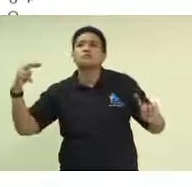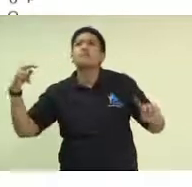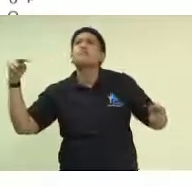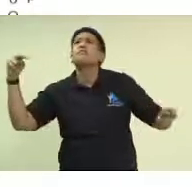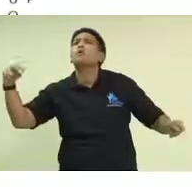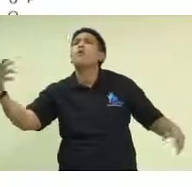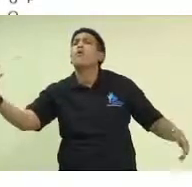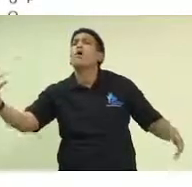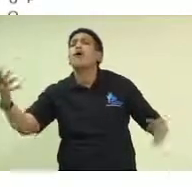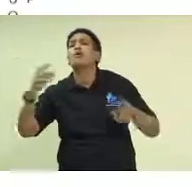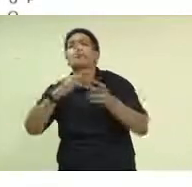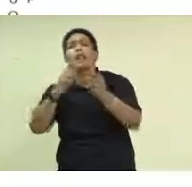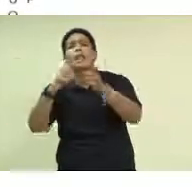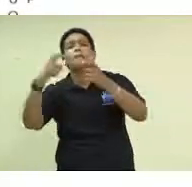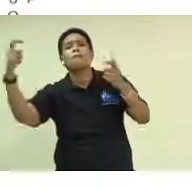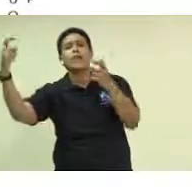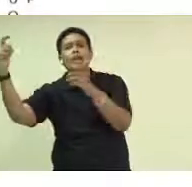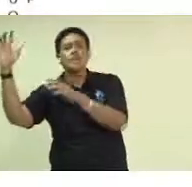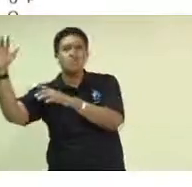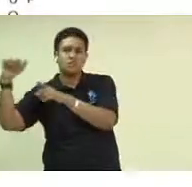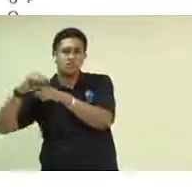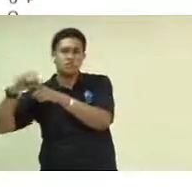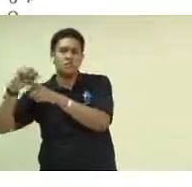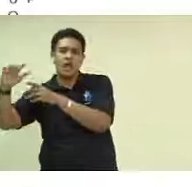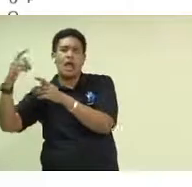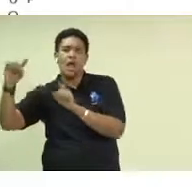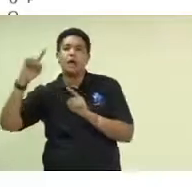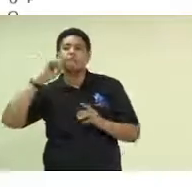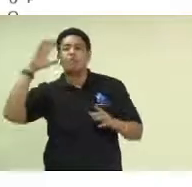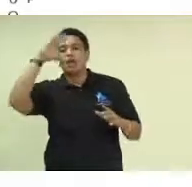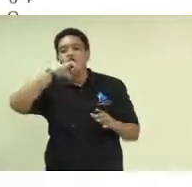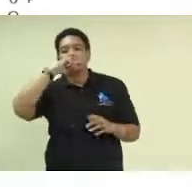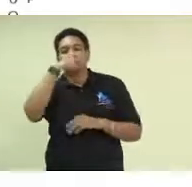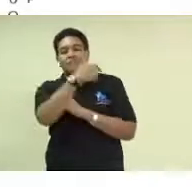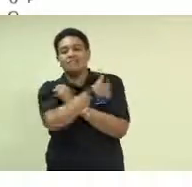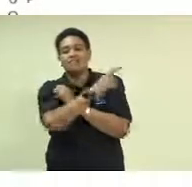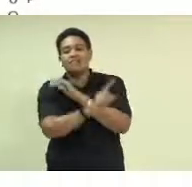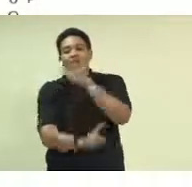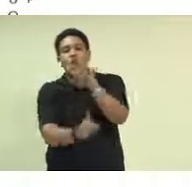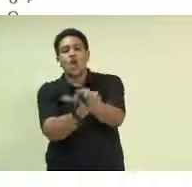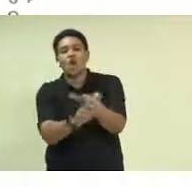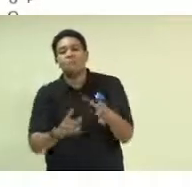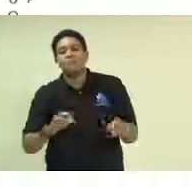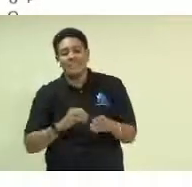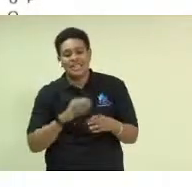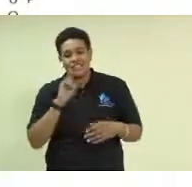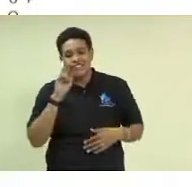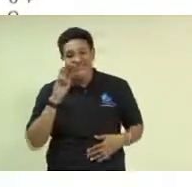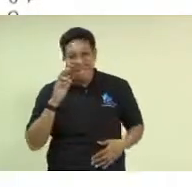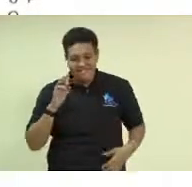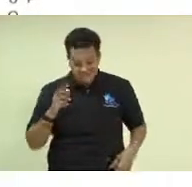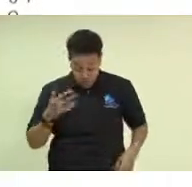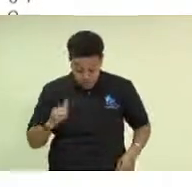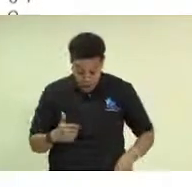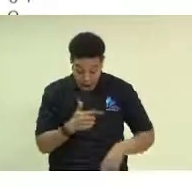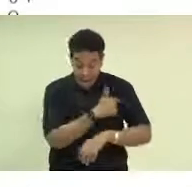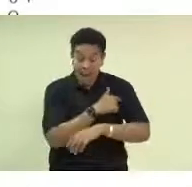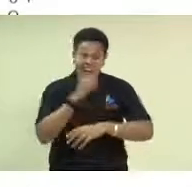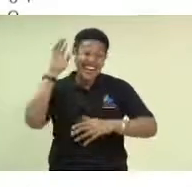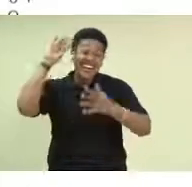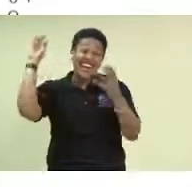towards a major exercise, assuming the vaccine comes in, to try and inoculate the